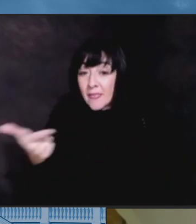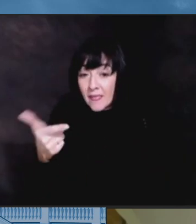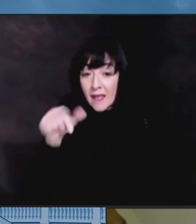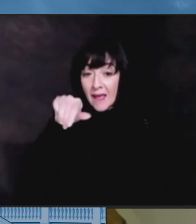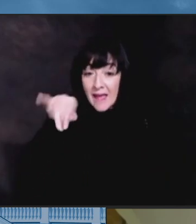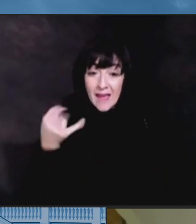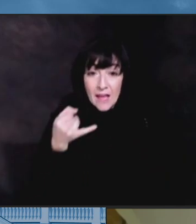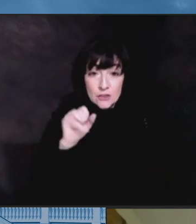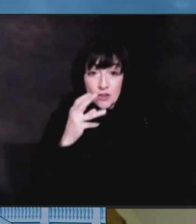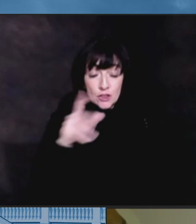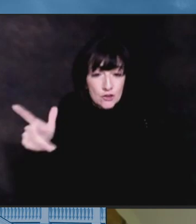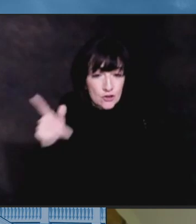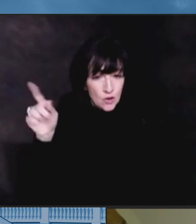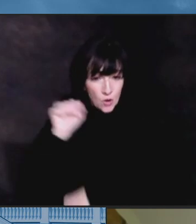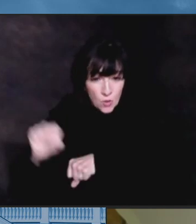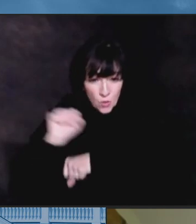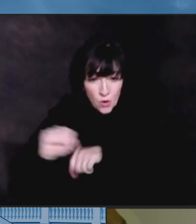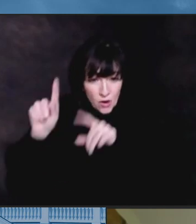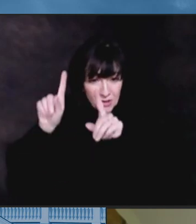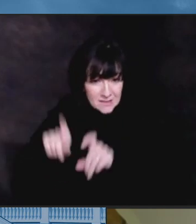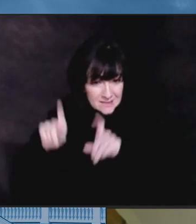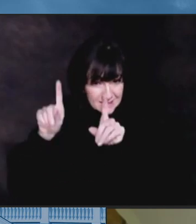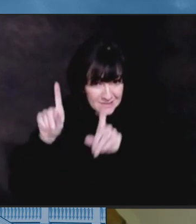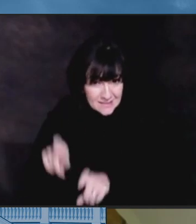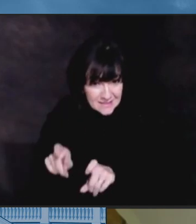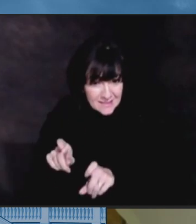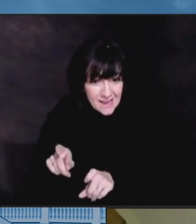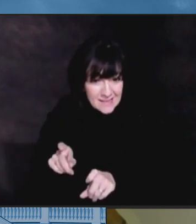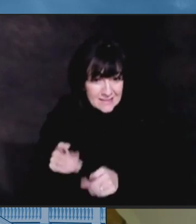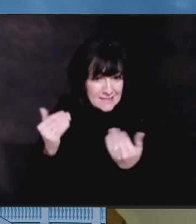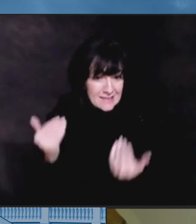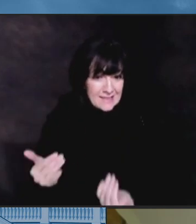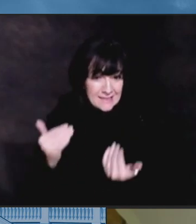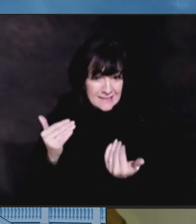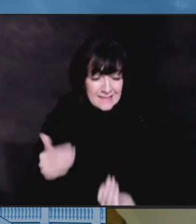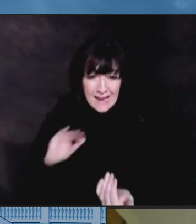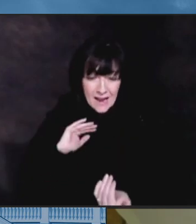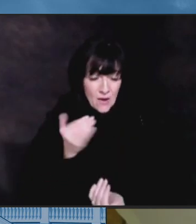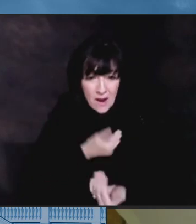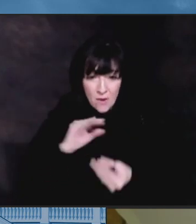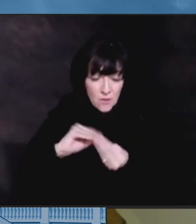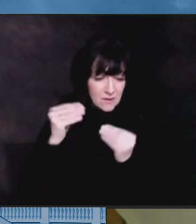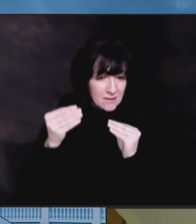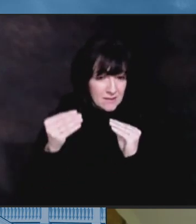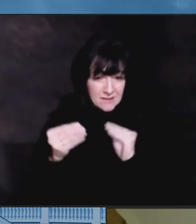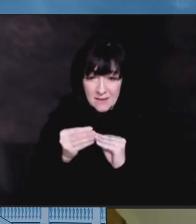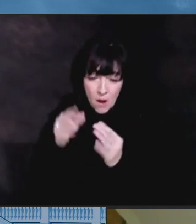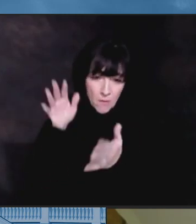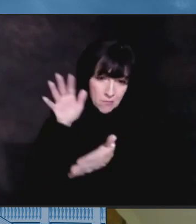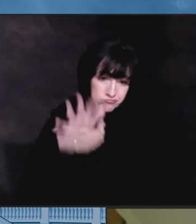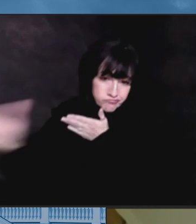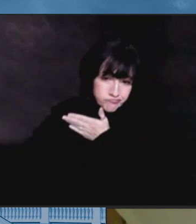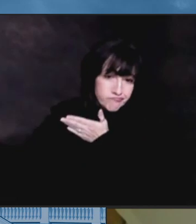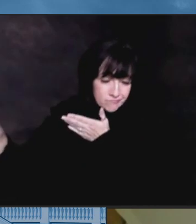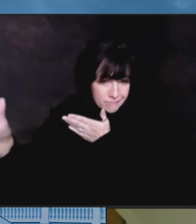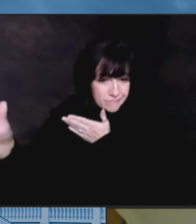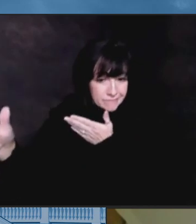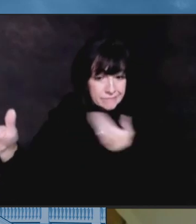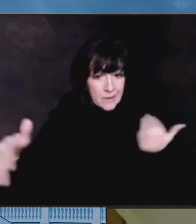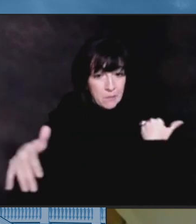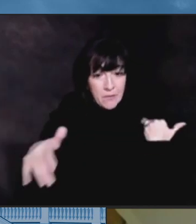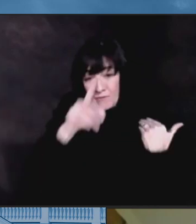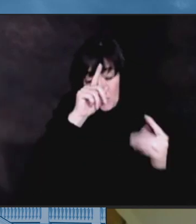testing, so hard that we're blowing out our numbers and the ability for our provider to